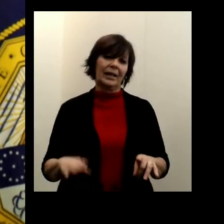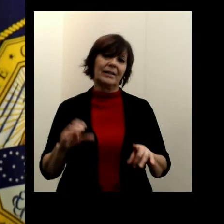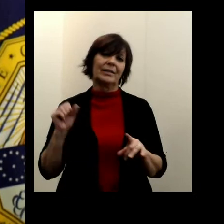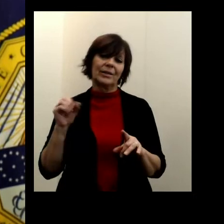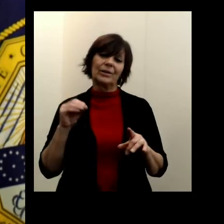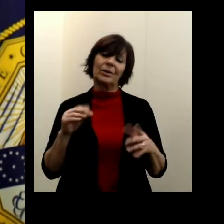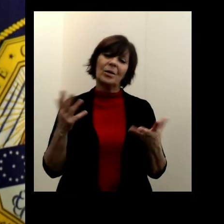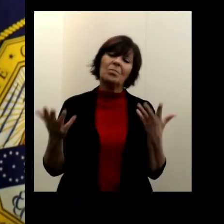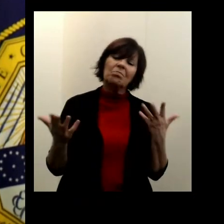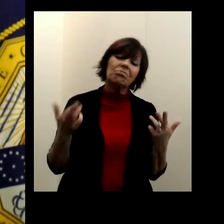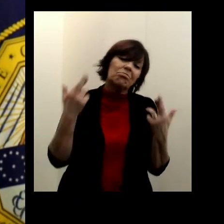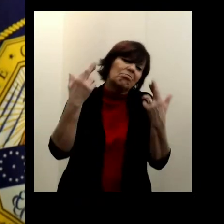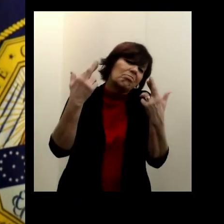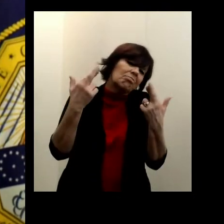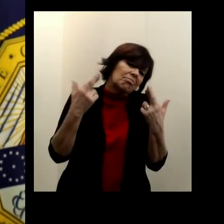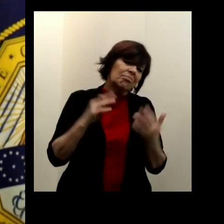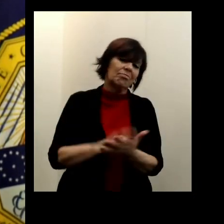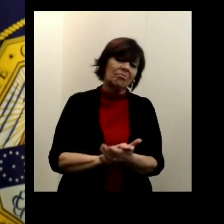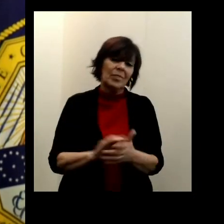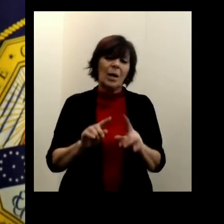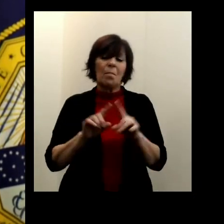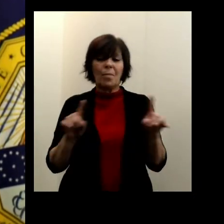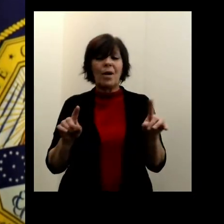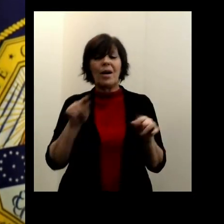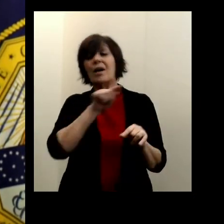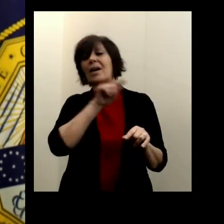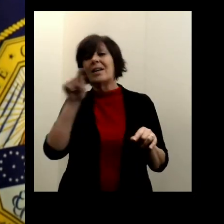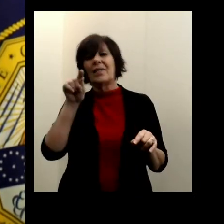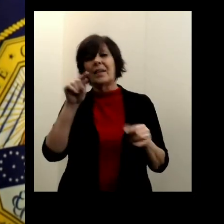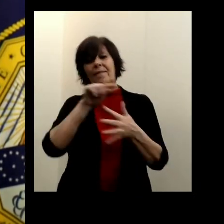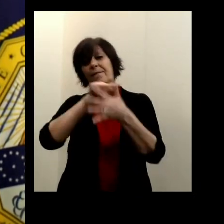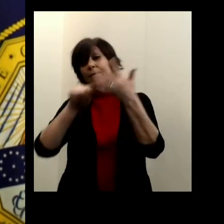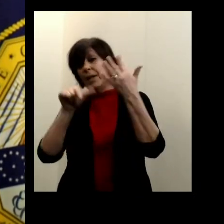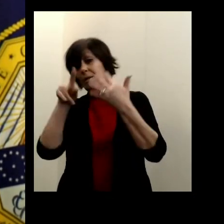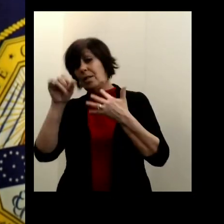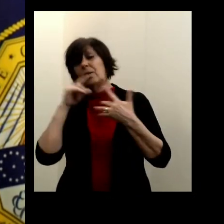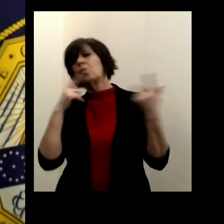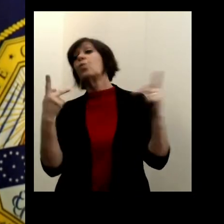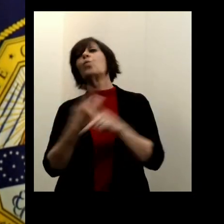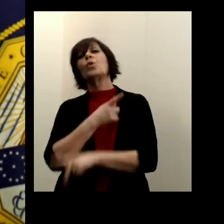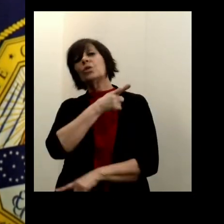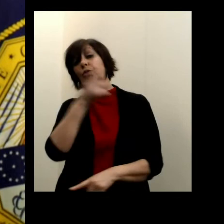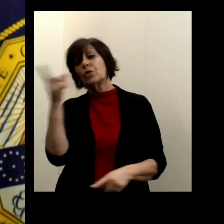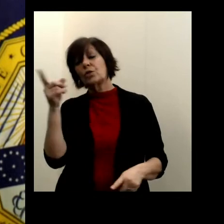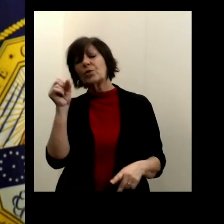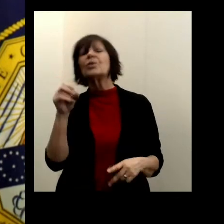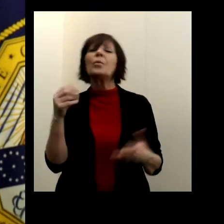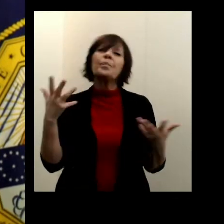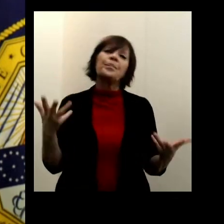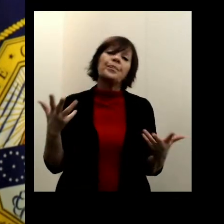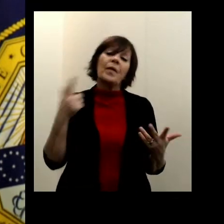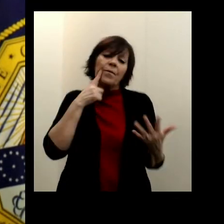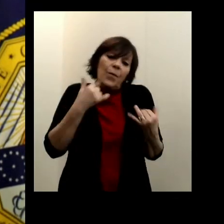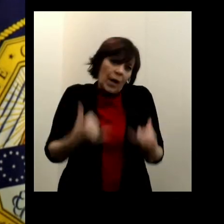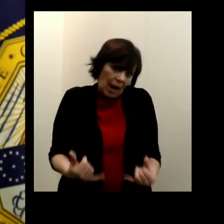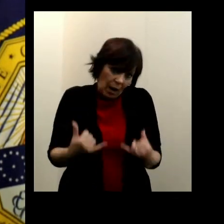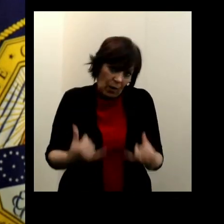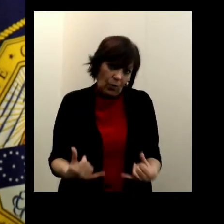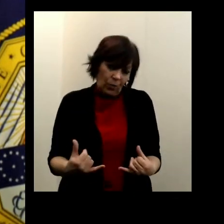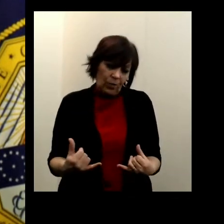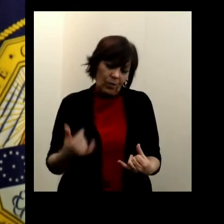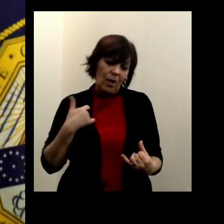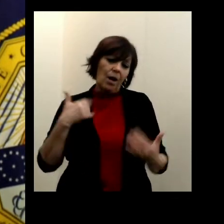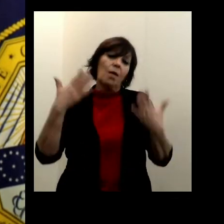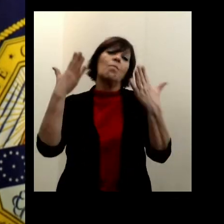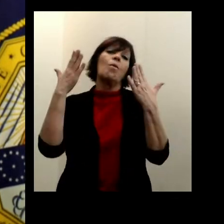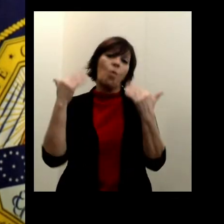east in the Finger Lakes, where they actually were worse than us at our peak. So for now, I'm